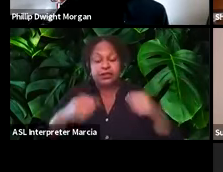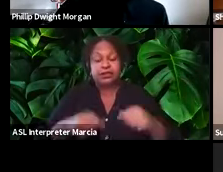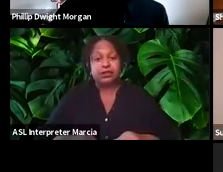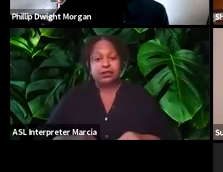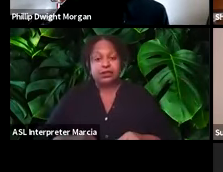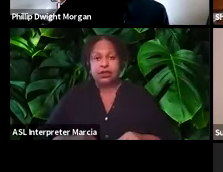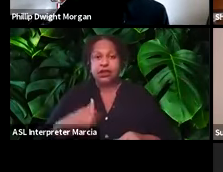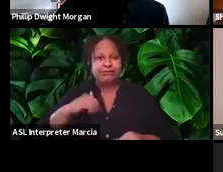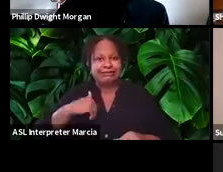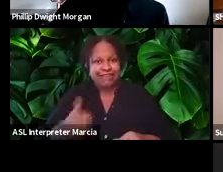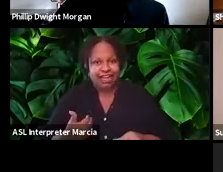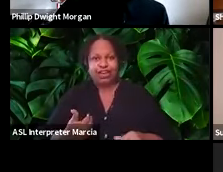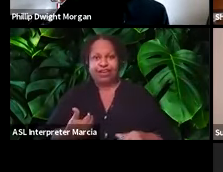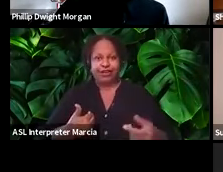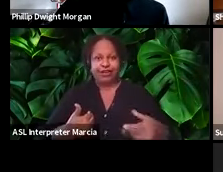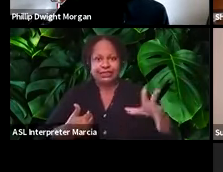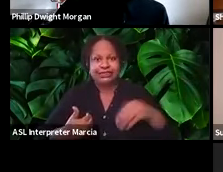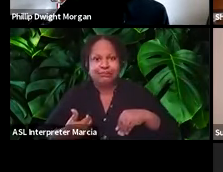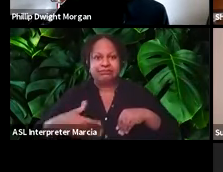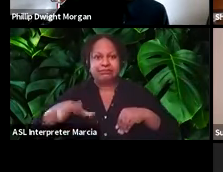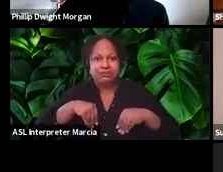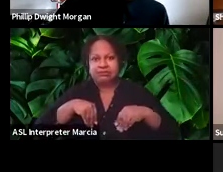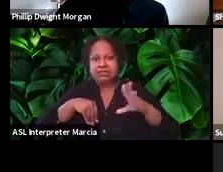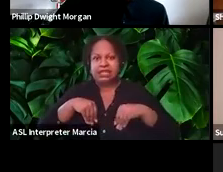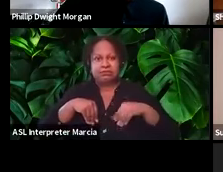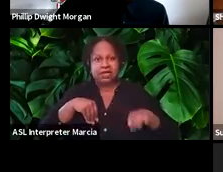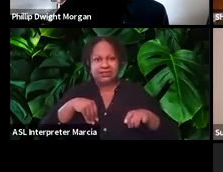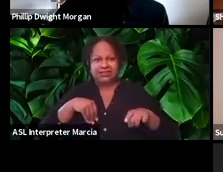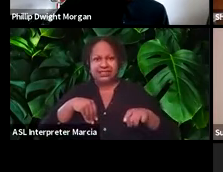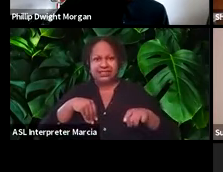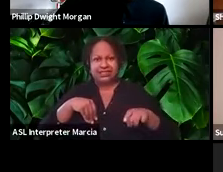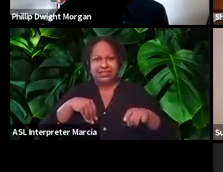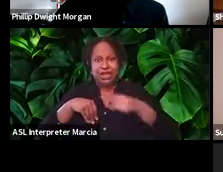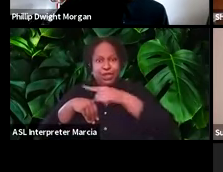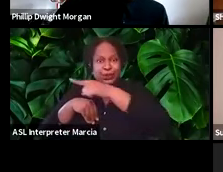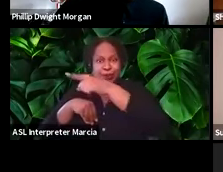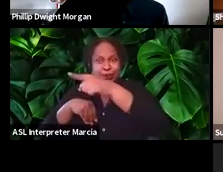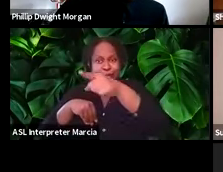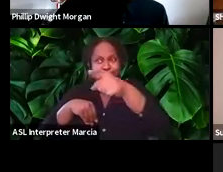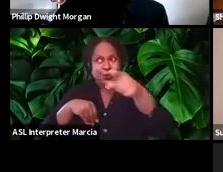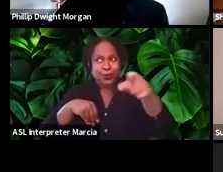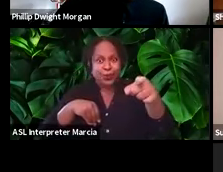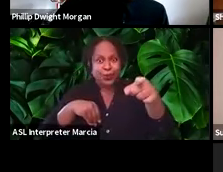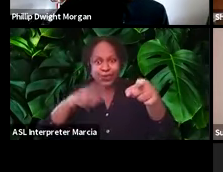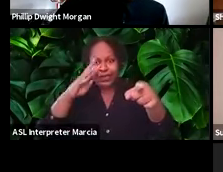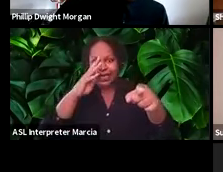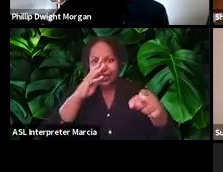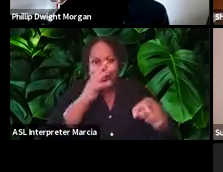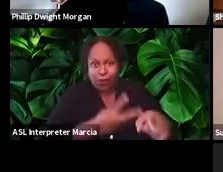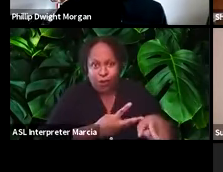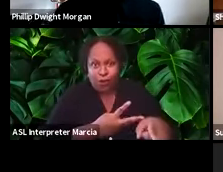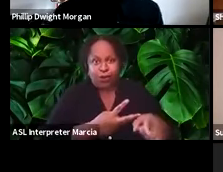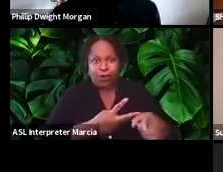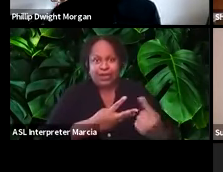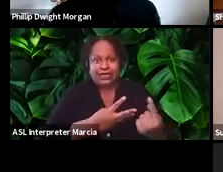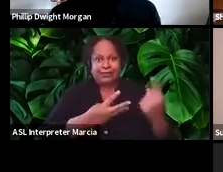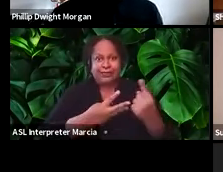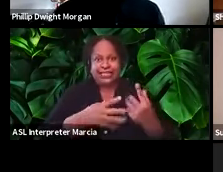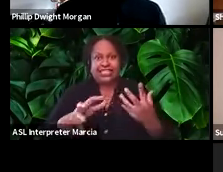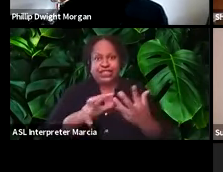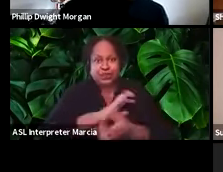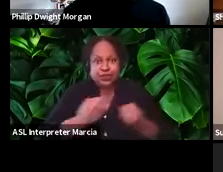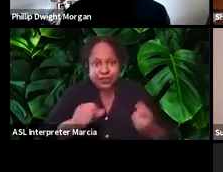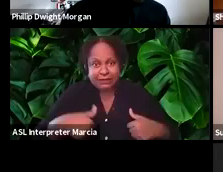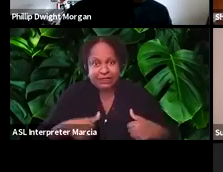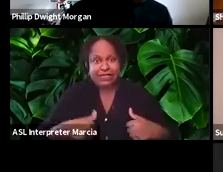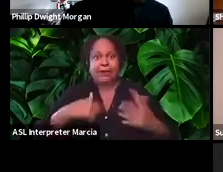I'm just so tired of accepting the fact that you're ignoring what's tearing me apart. You're ignoring what's